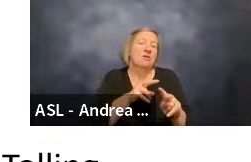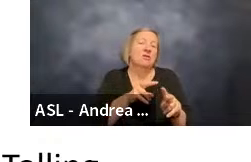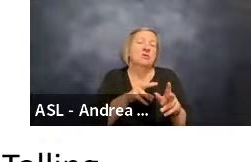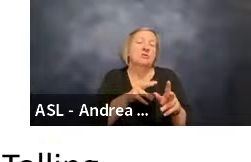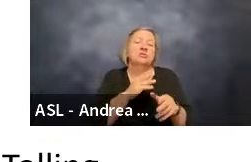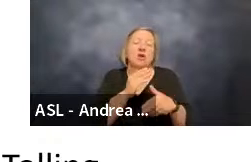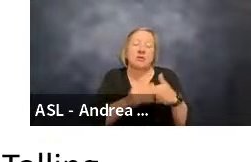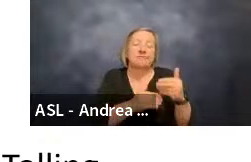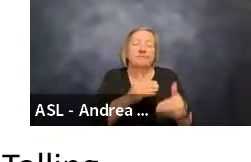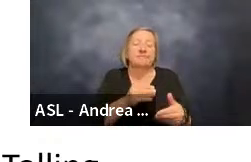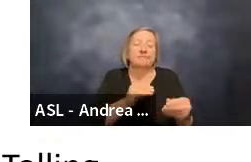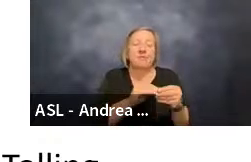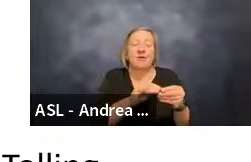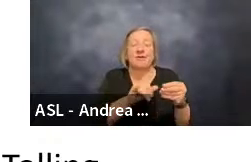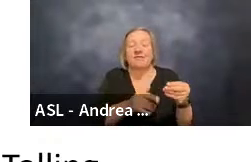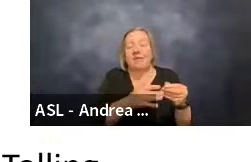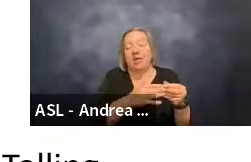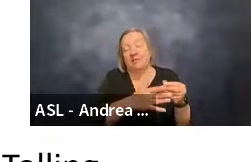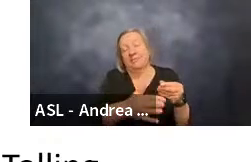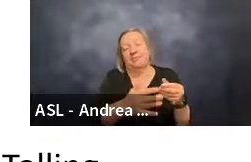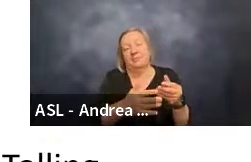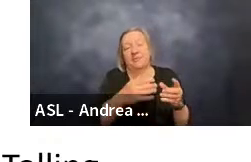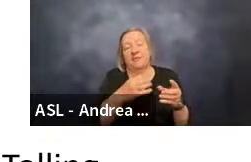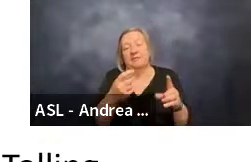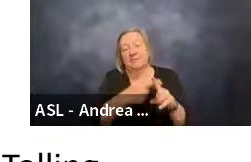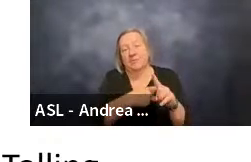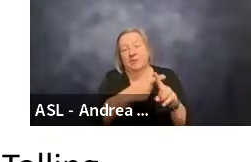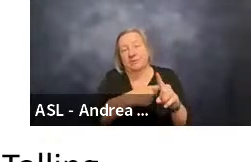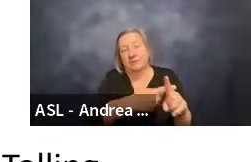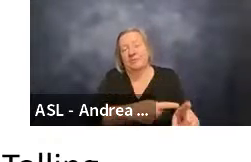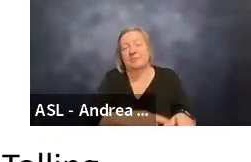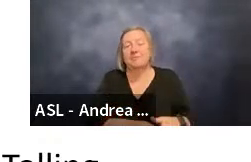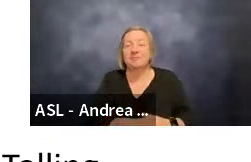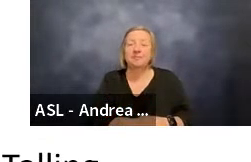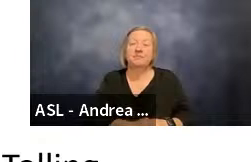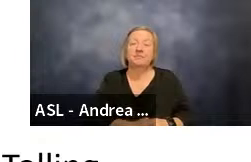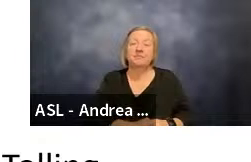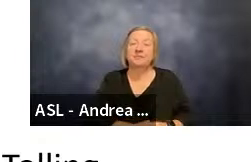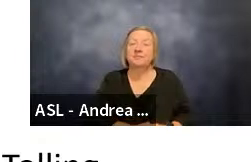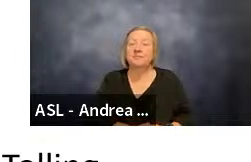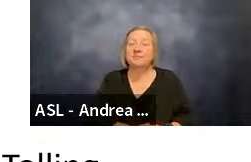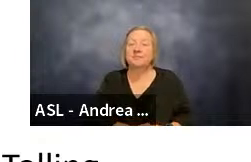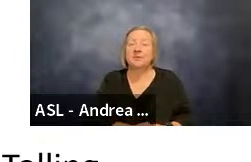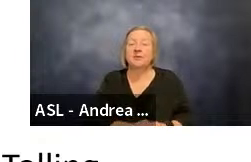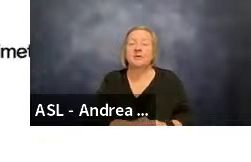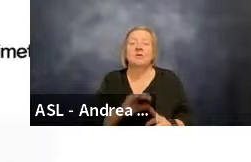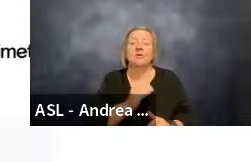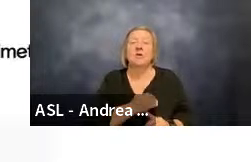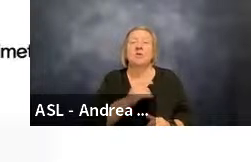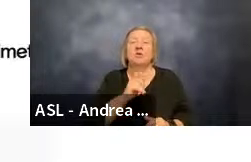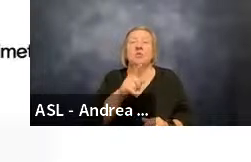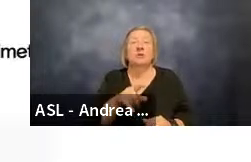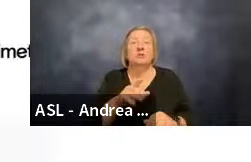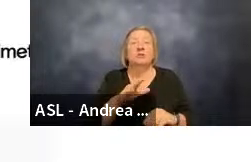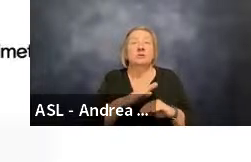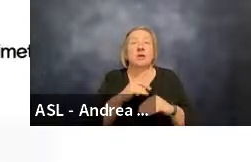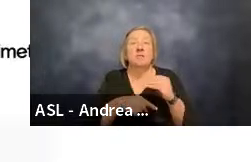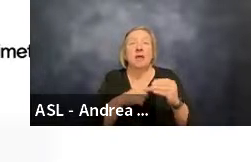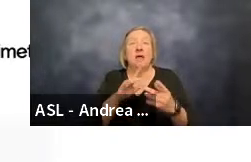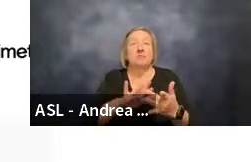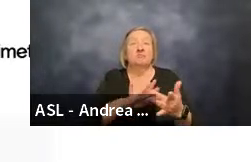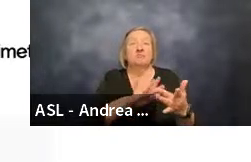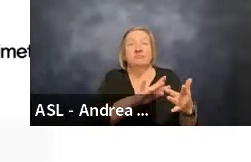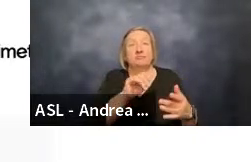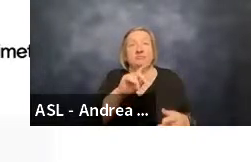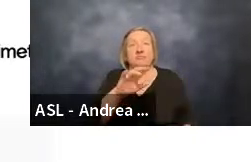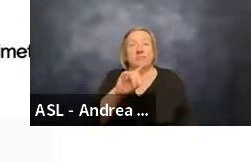that process in the coming months. So our question on the outreach